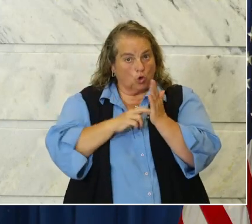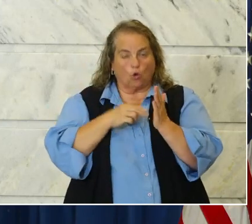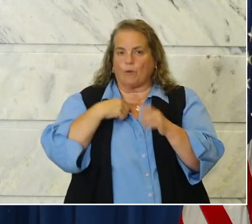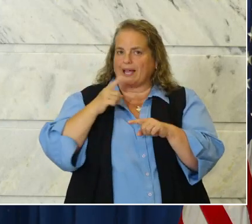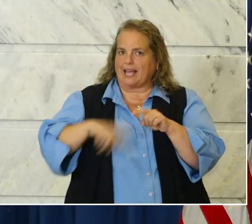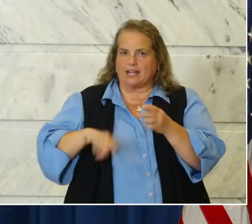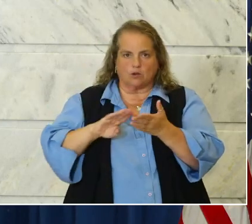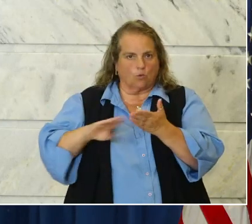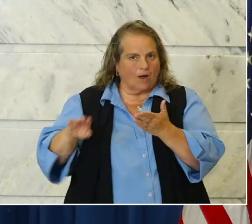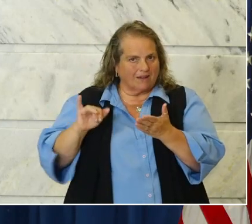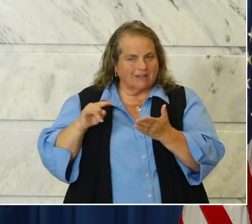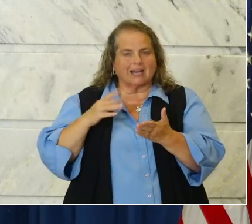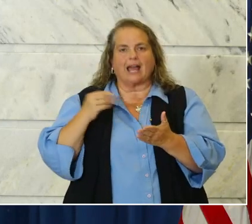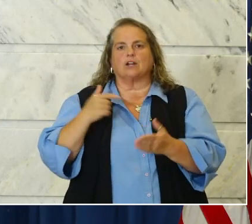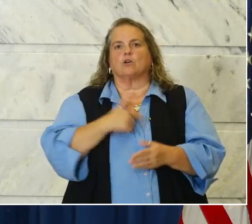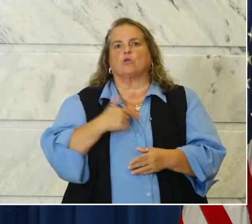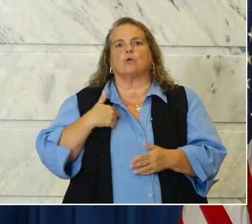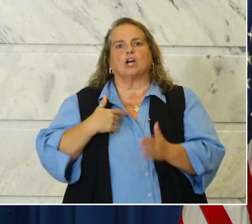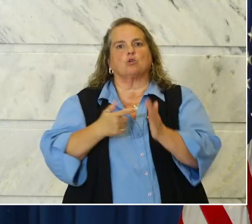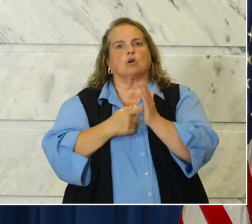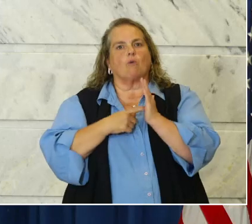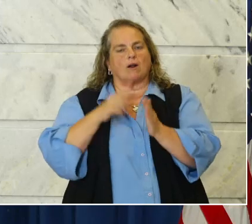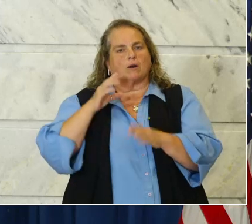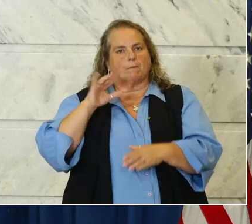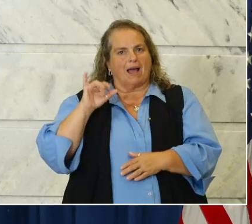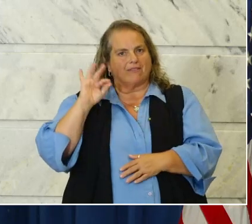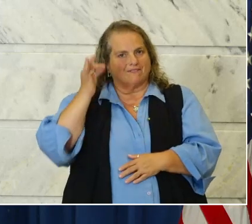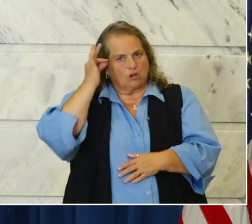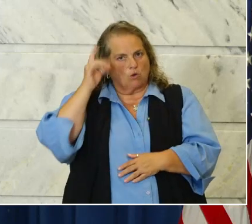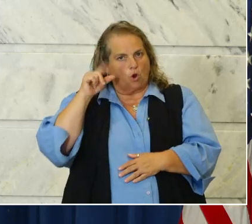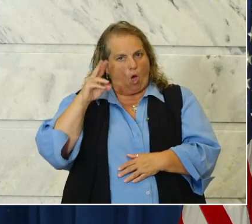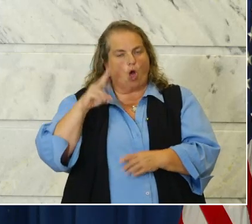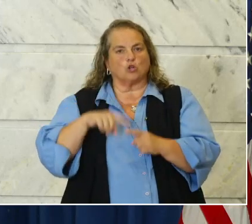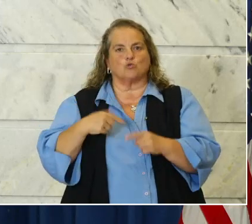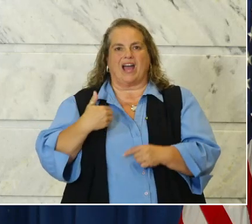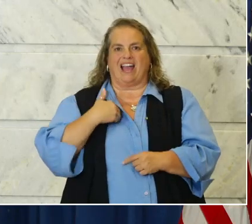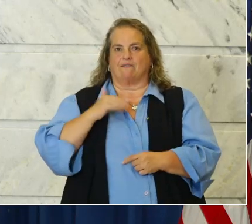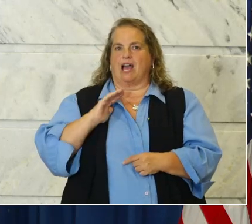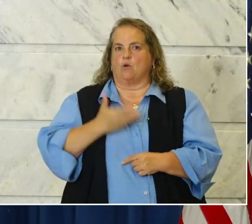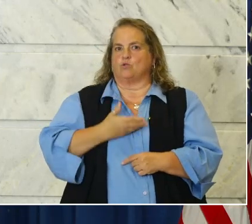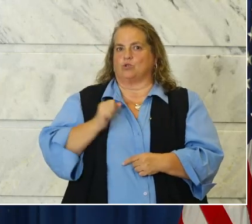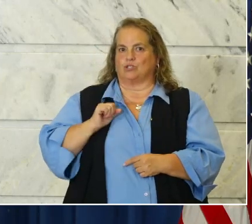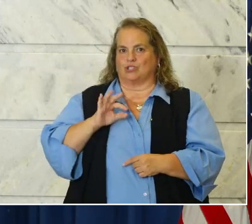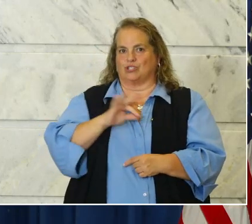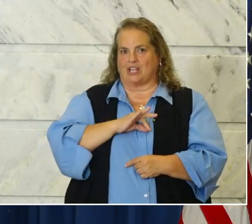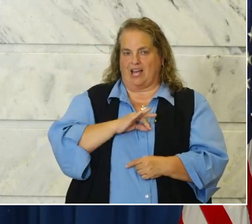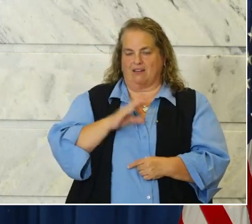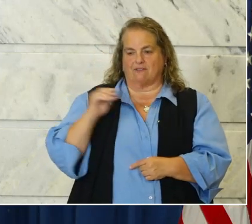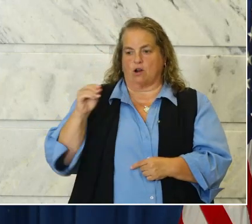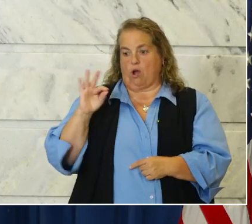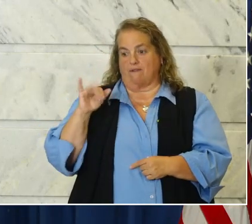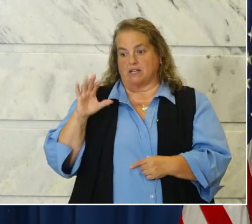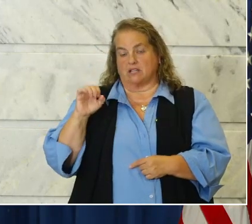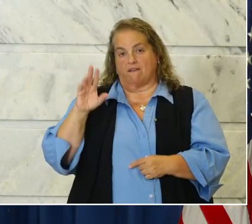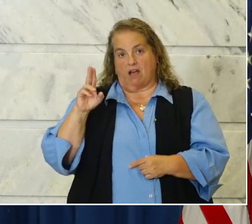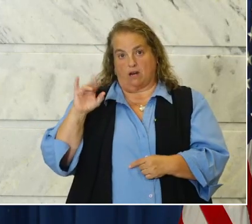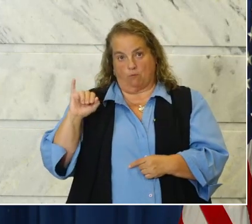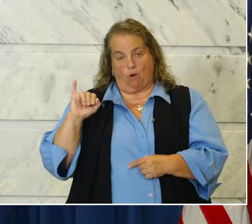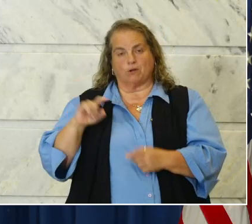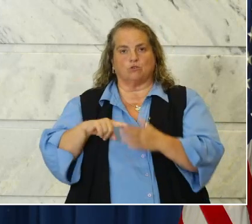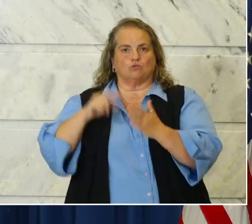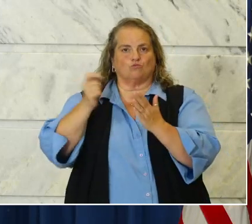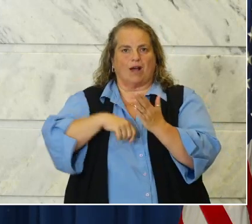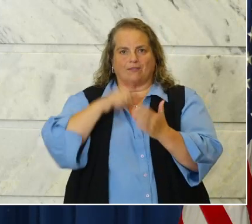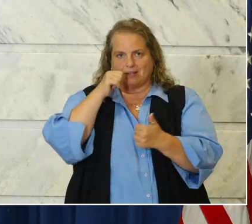waive that, and we are required by federal law to have our staff in the Office of Unemployment write those